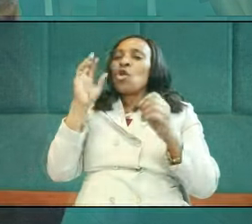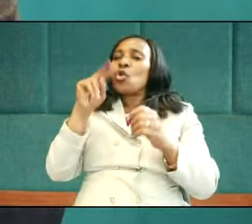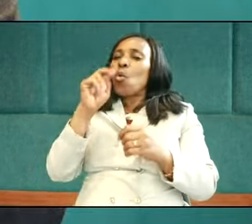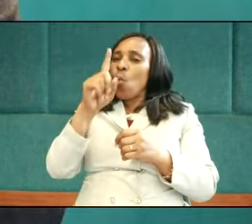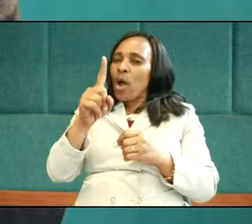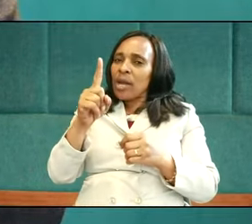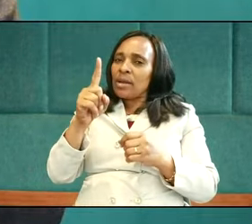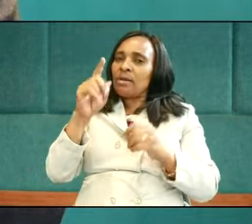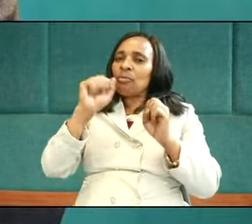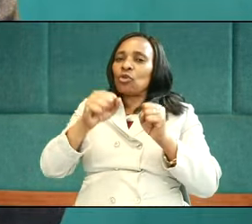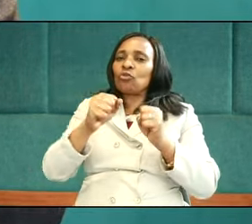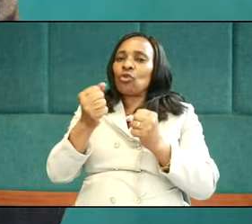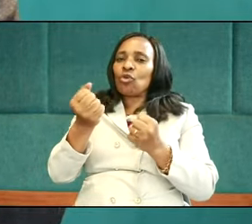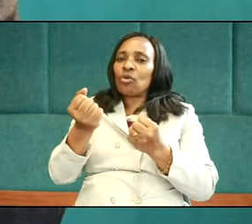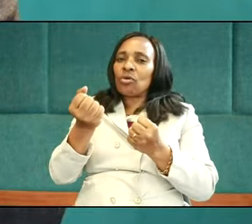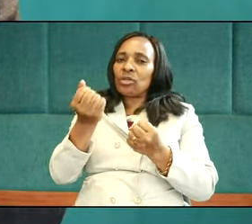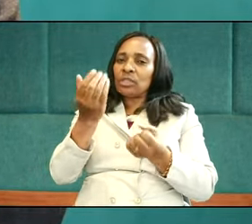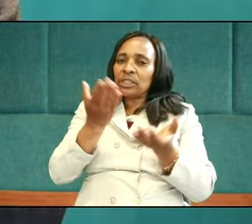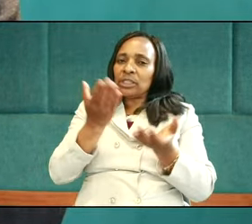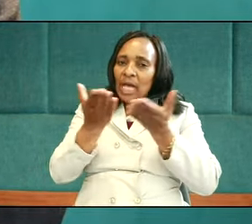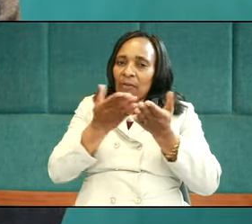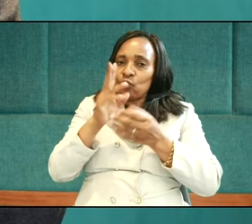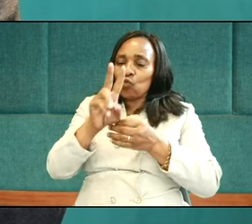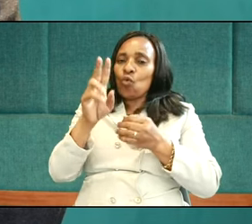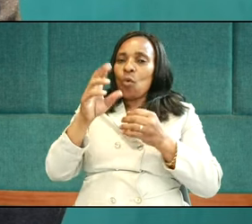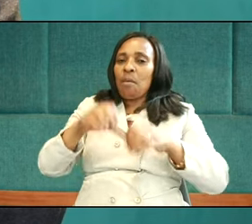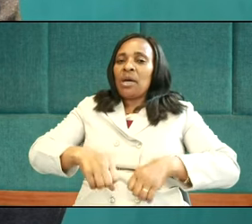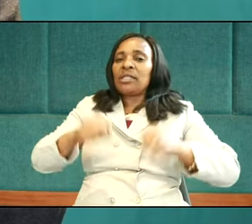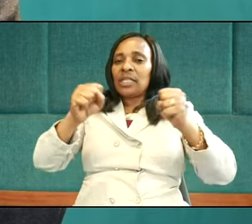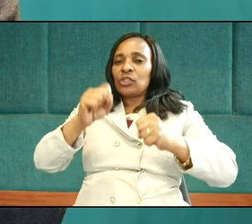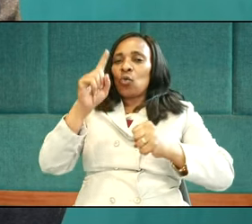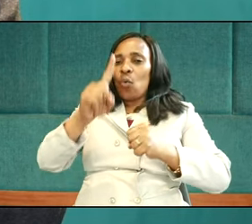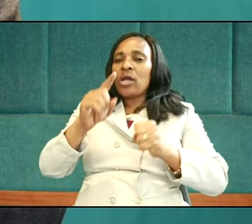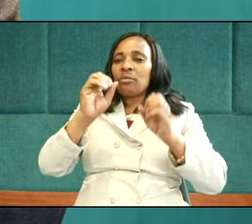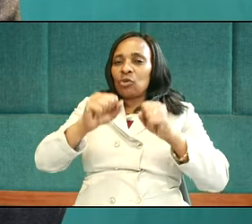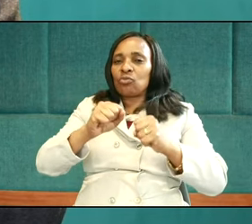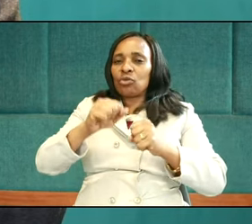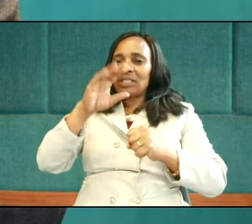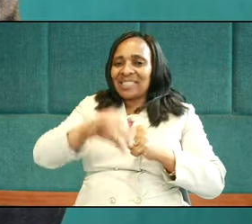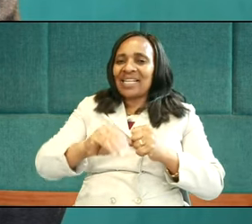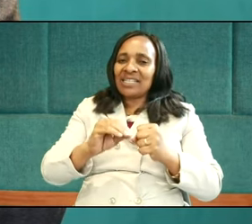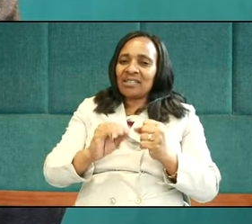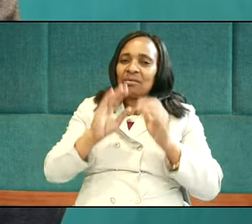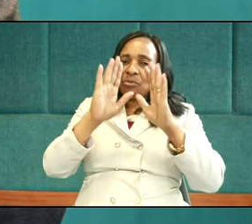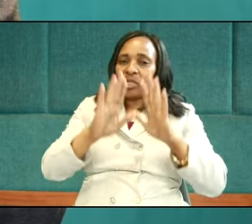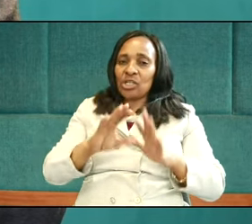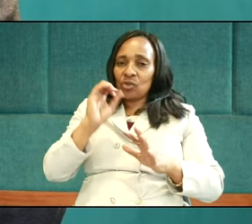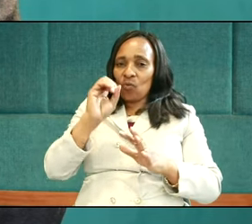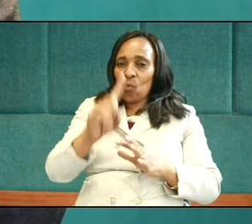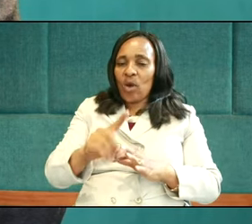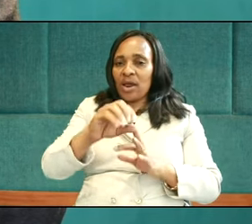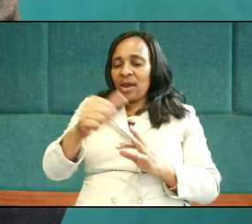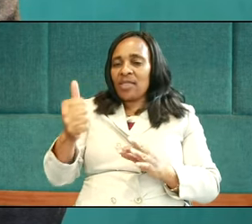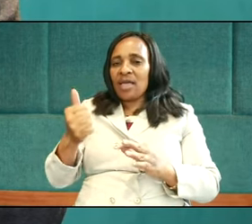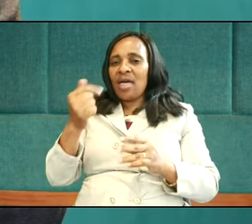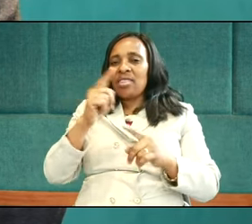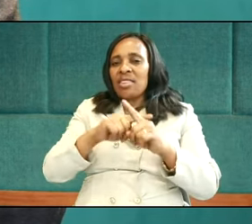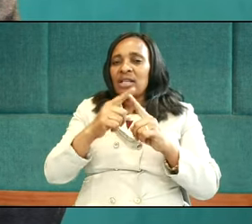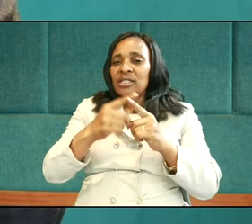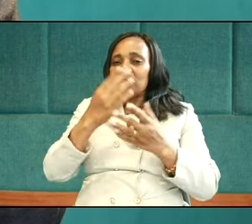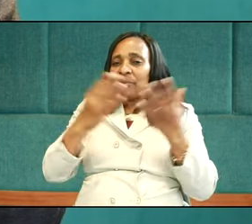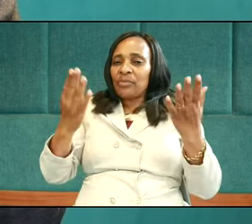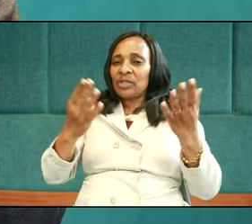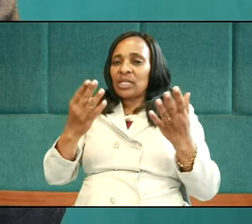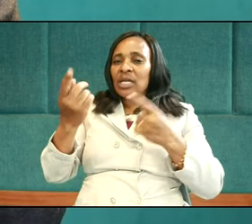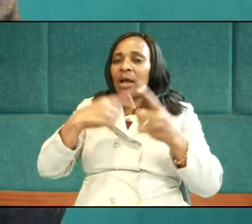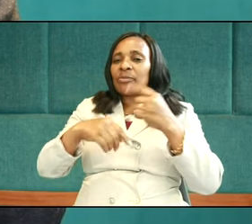masters. One will eventually take importance over the other. But something also that comes towards the end of the